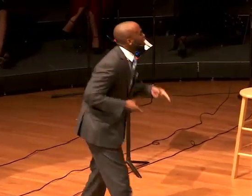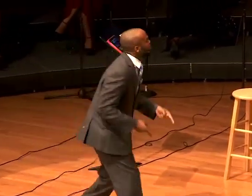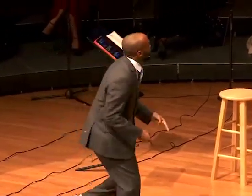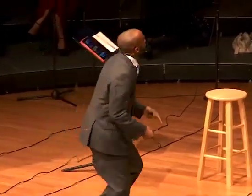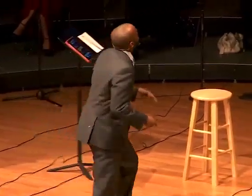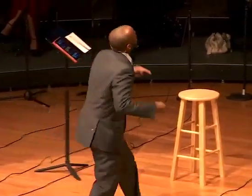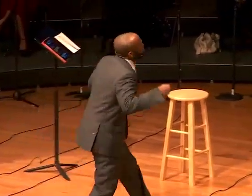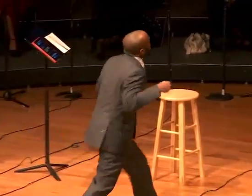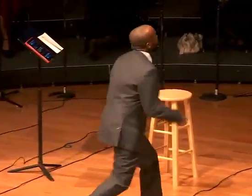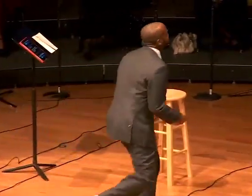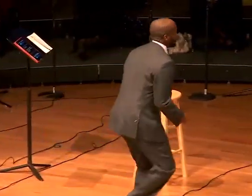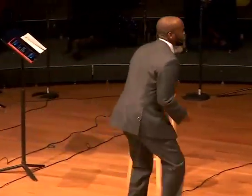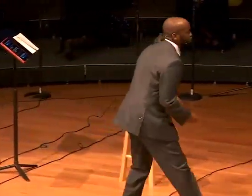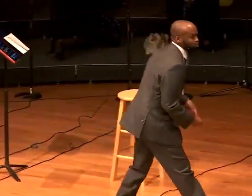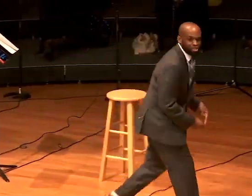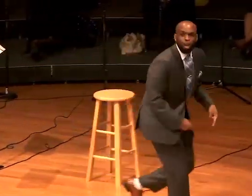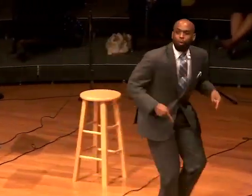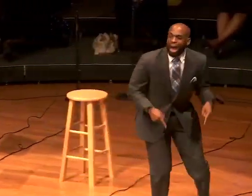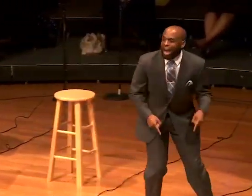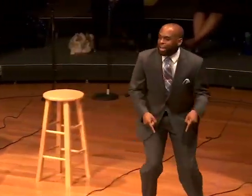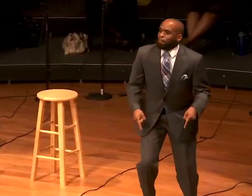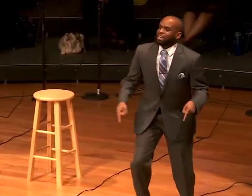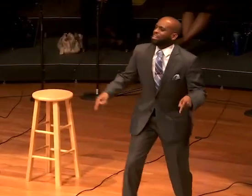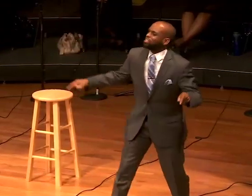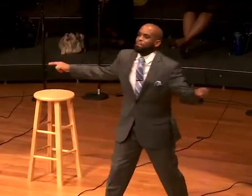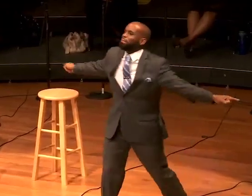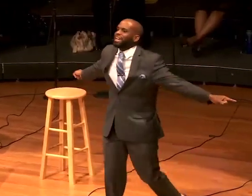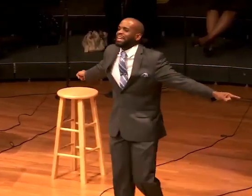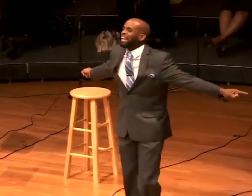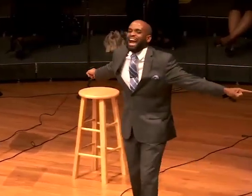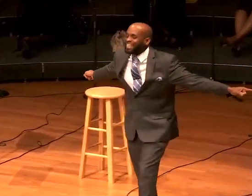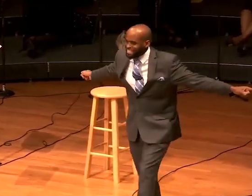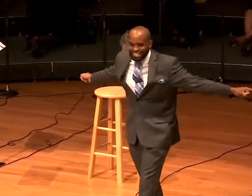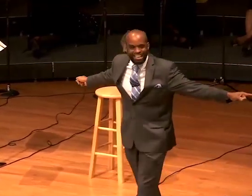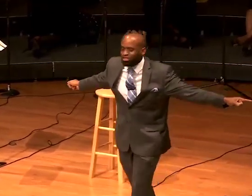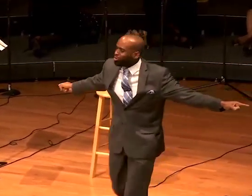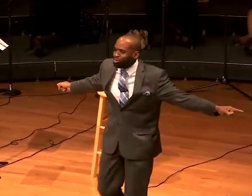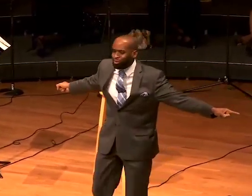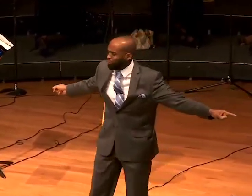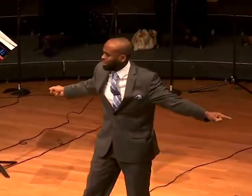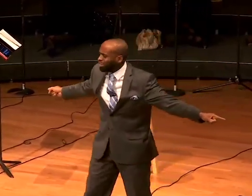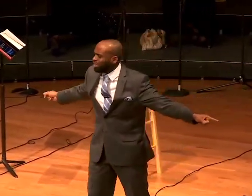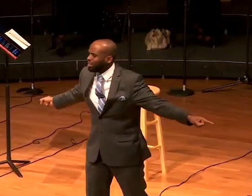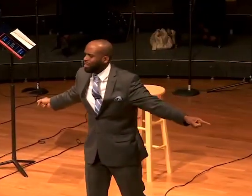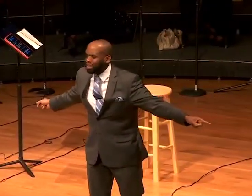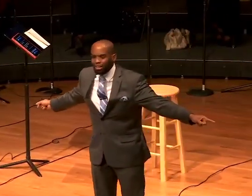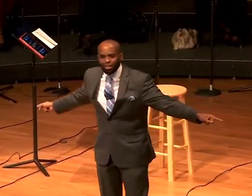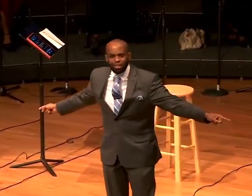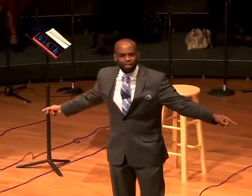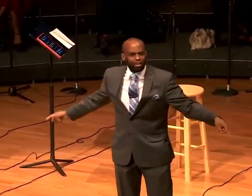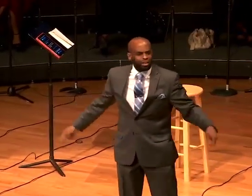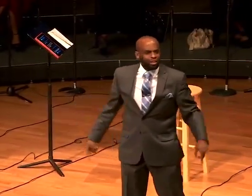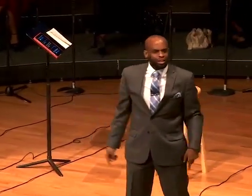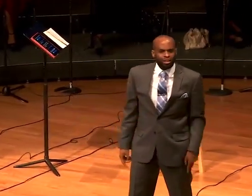And the church has no excuse. Why? Because there are many lights in the room.